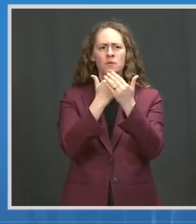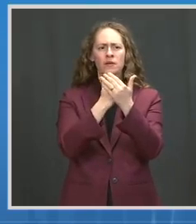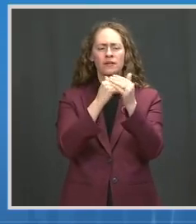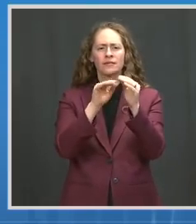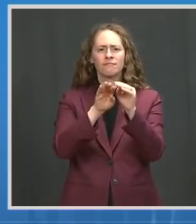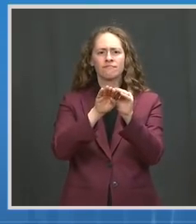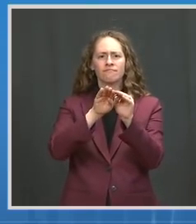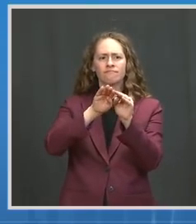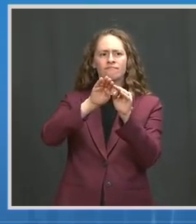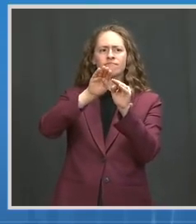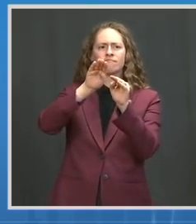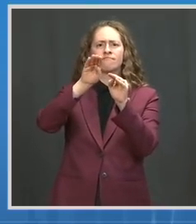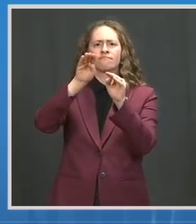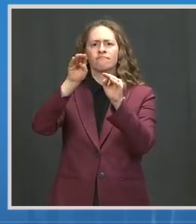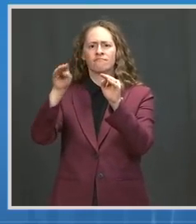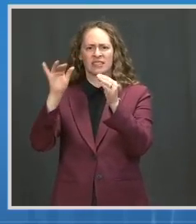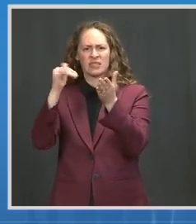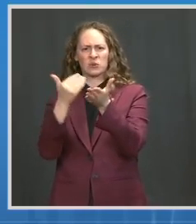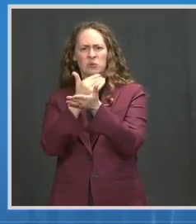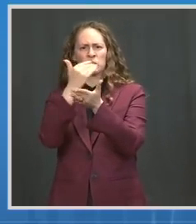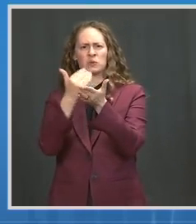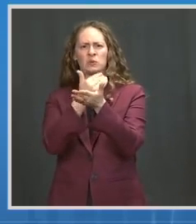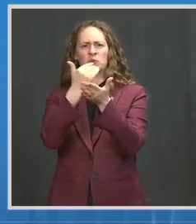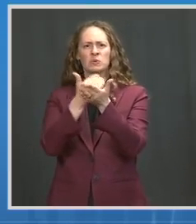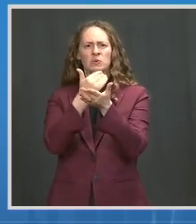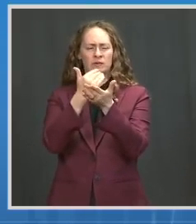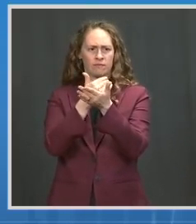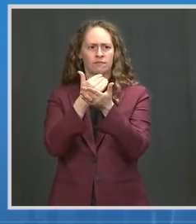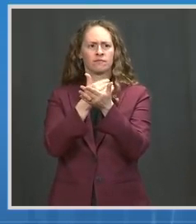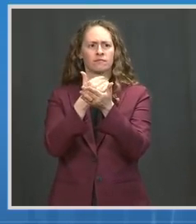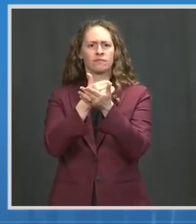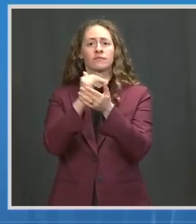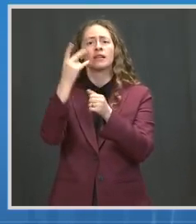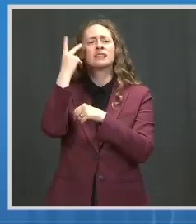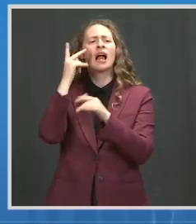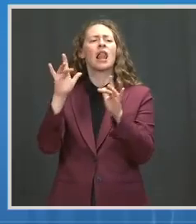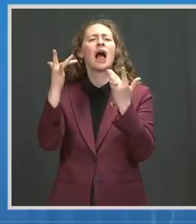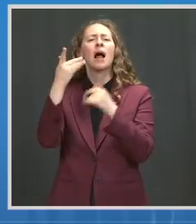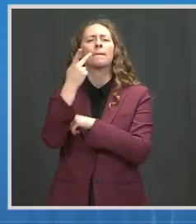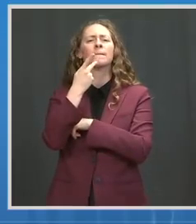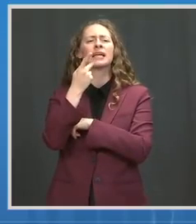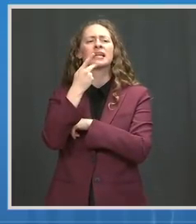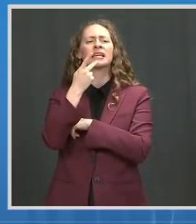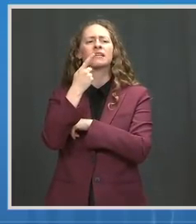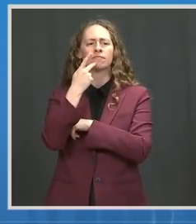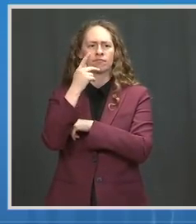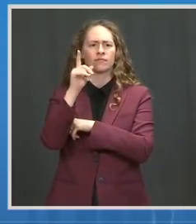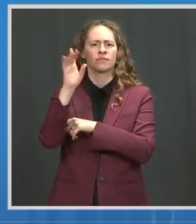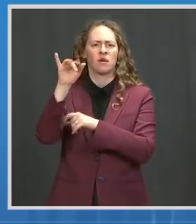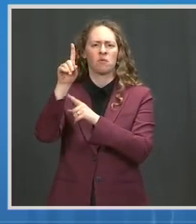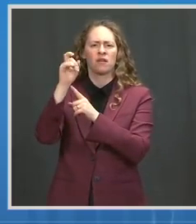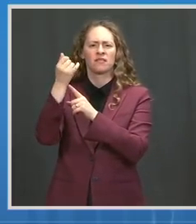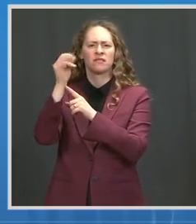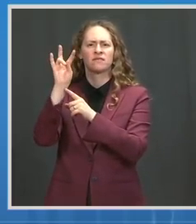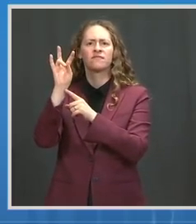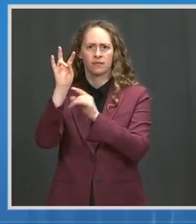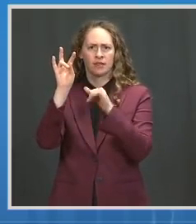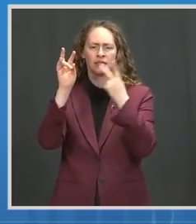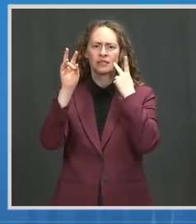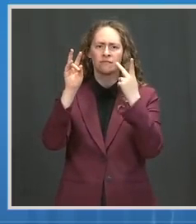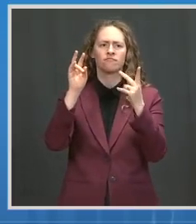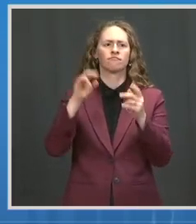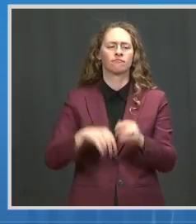B16172 compared to the lighter pink, which was the original B117. It's essentially